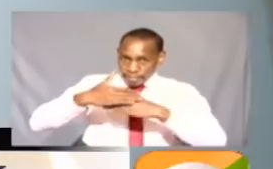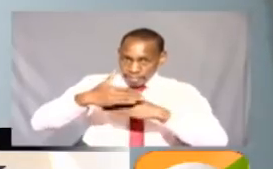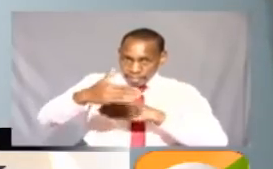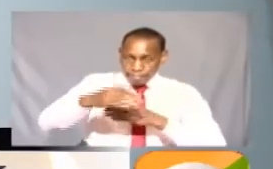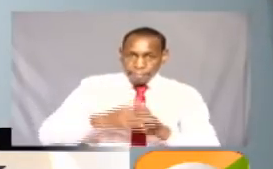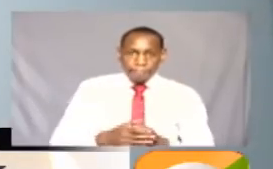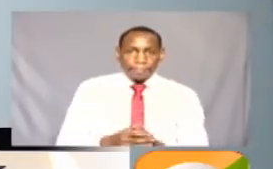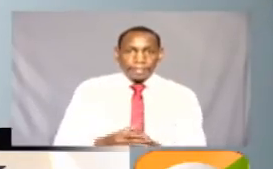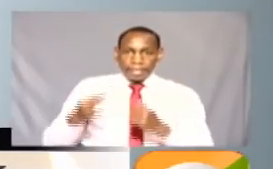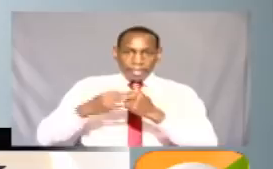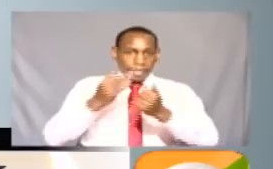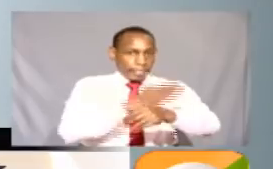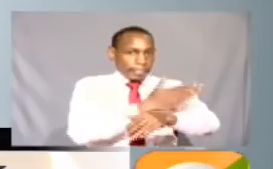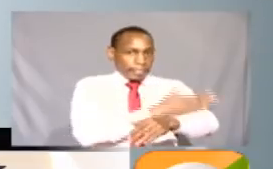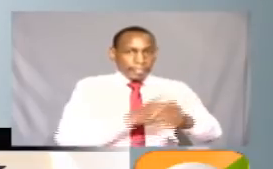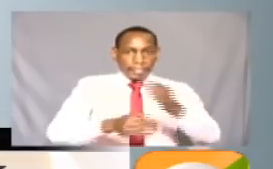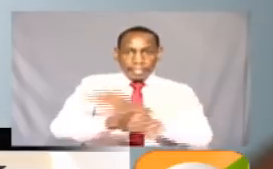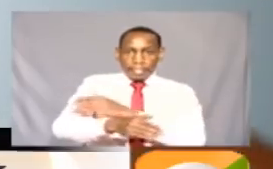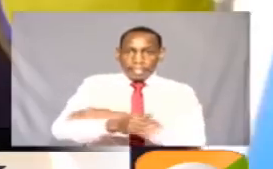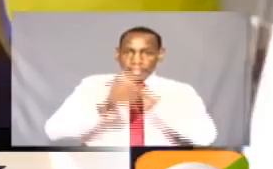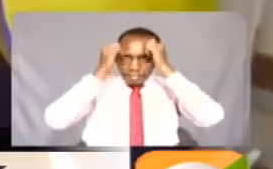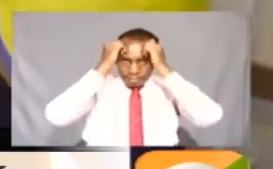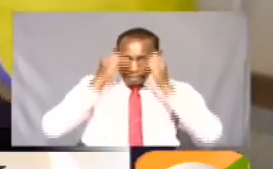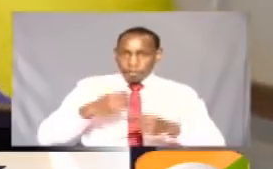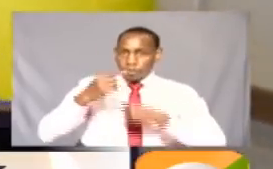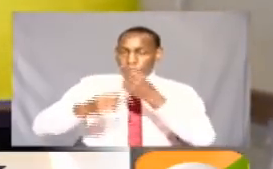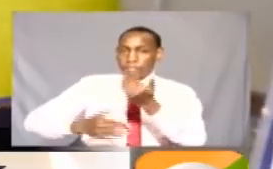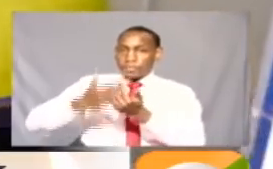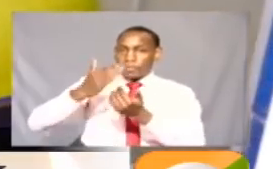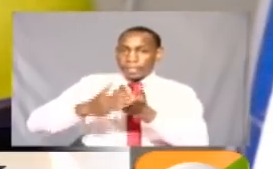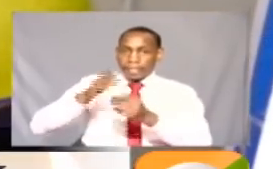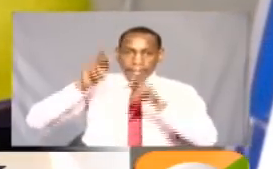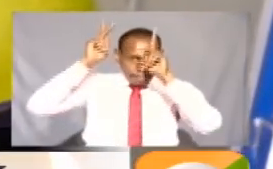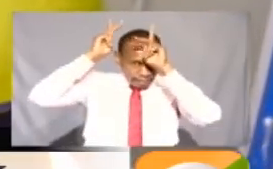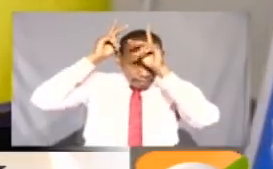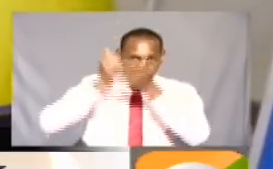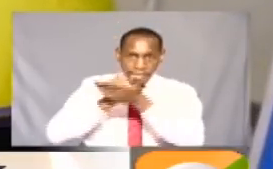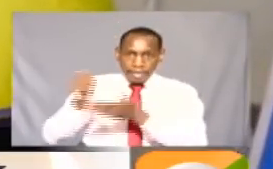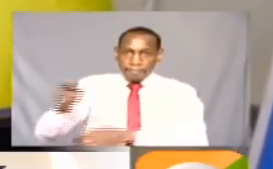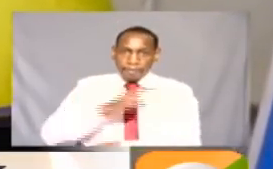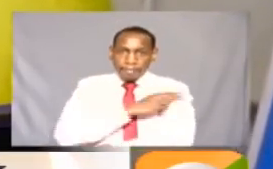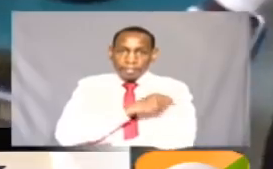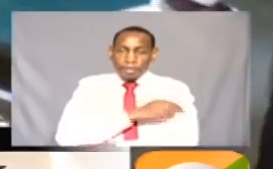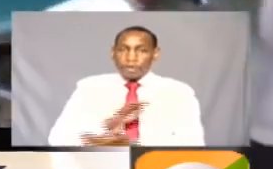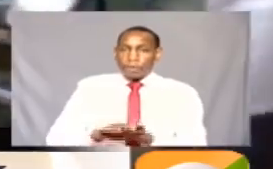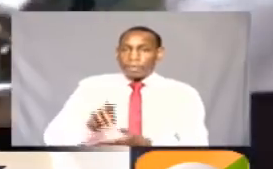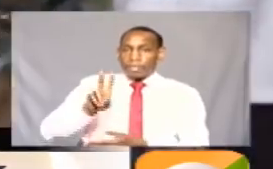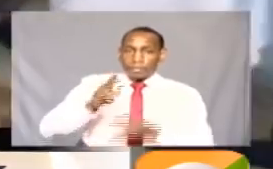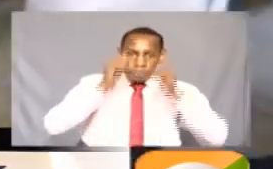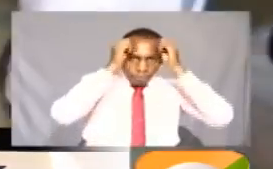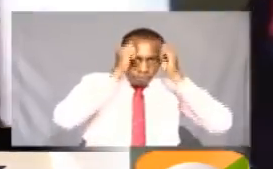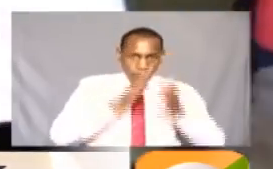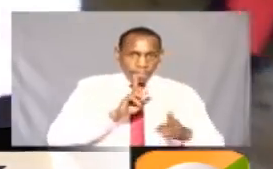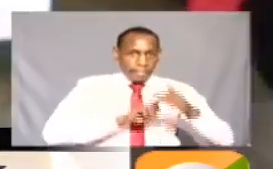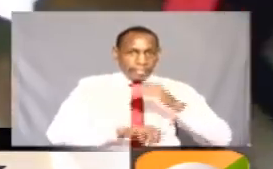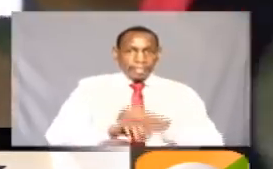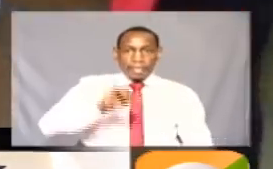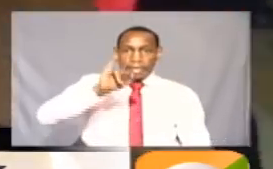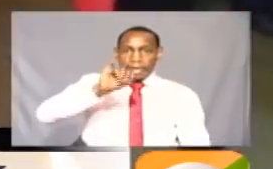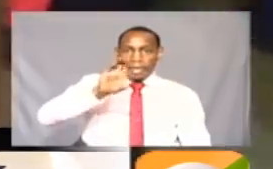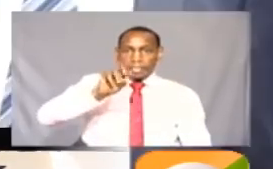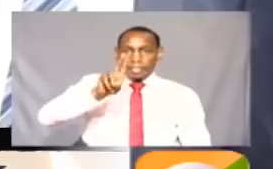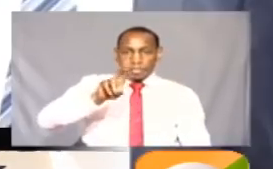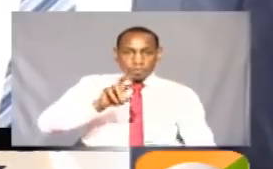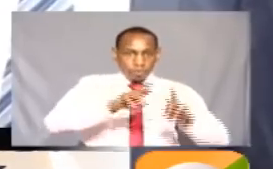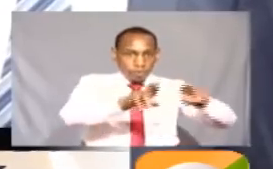Eight of the injured pupils are recuperating at the Kakamega Referral Hospital, with two among them still admitted at the intensive care unit